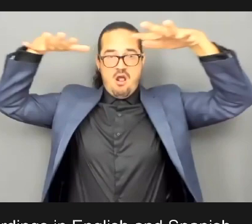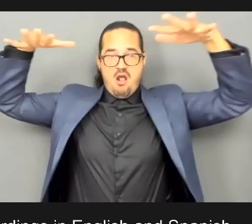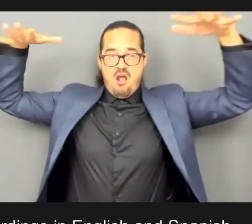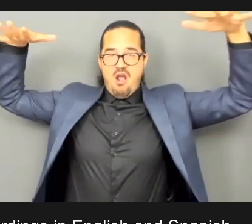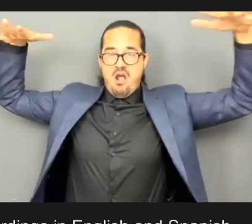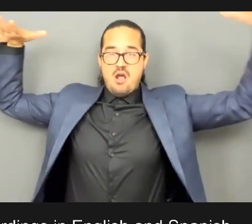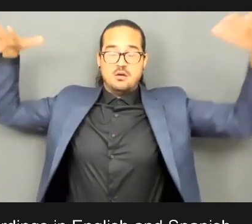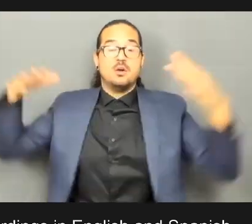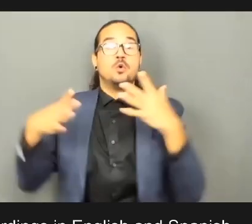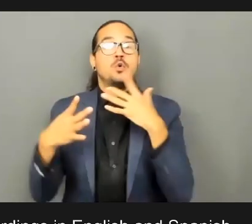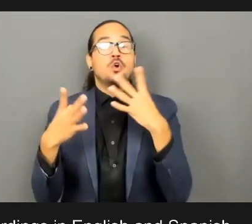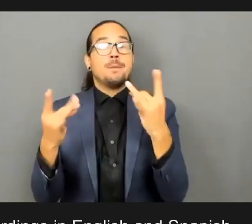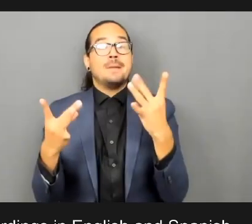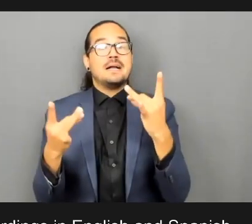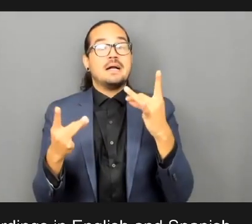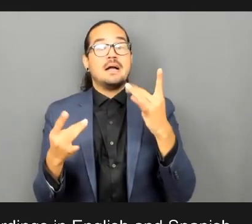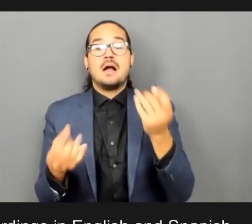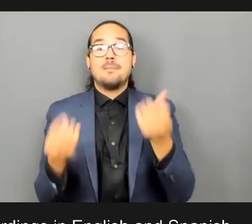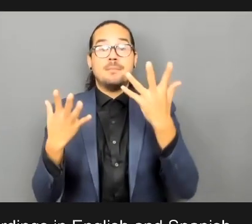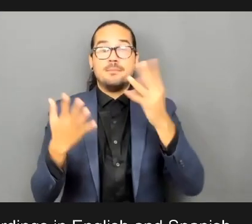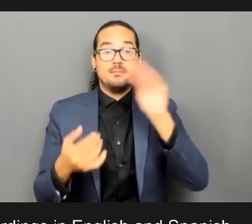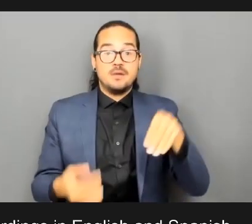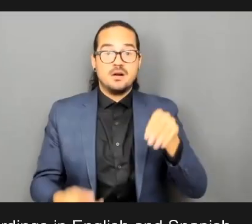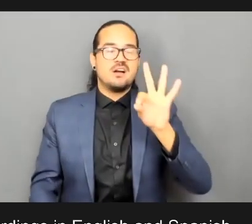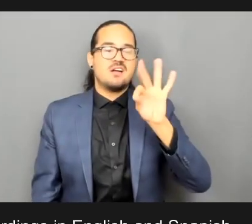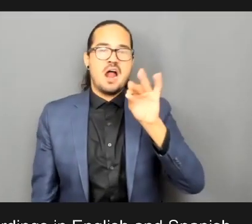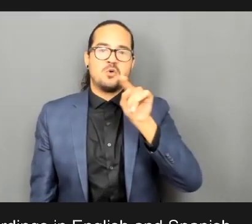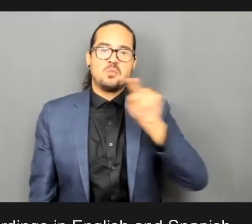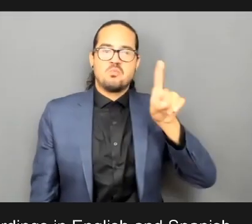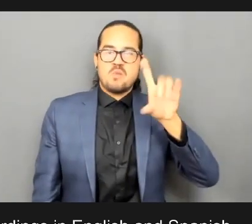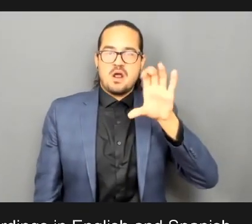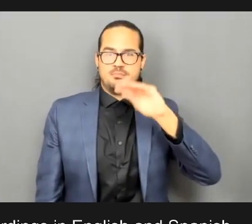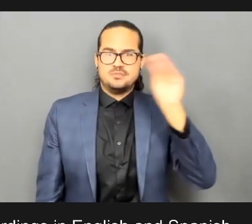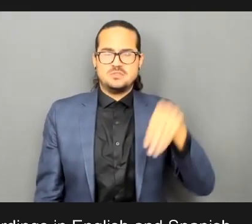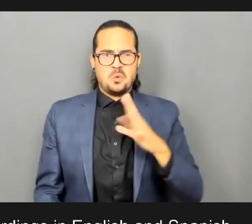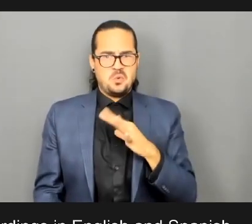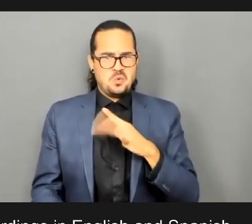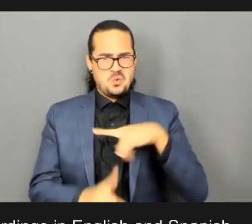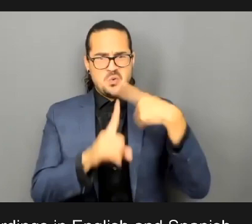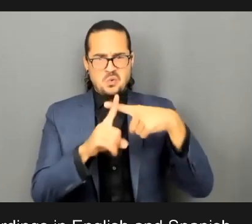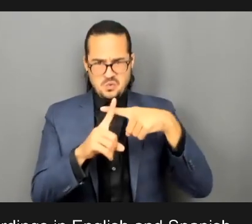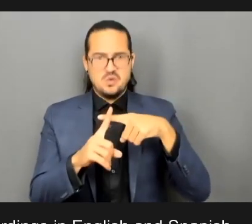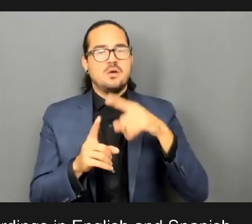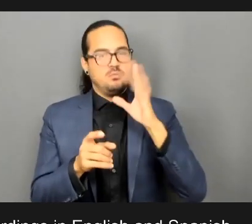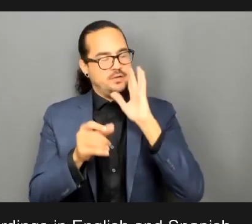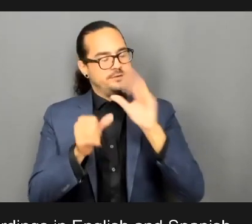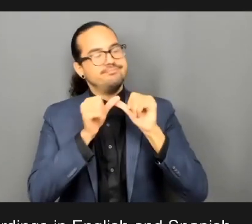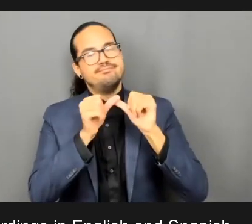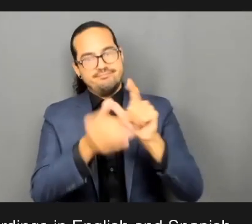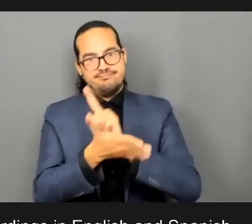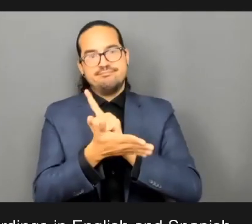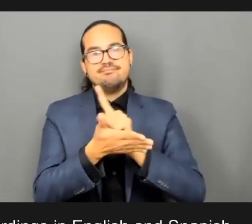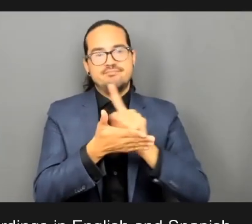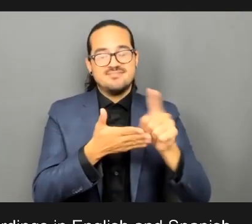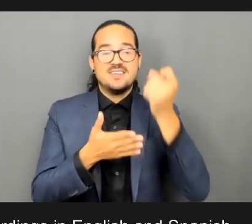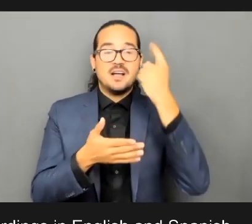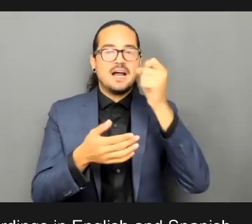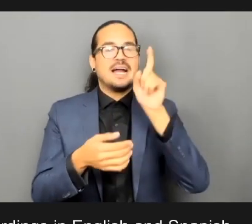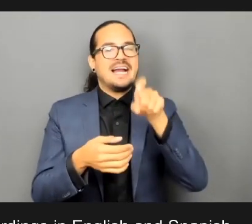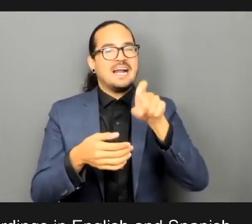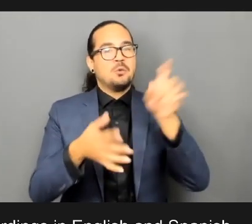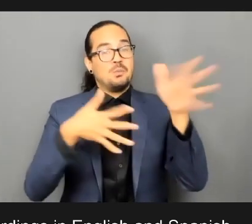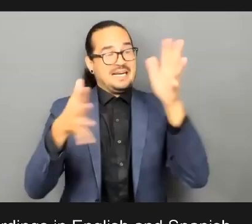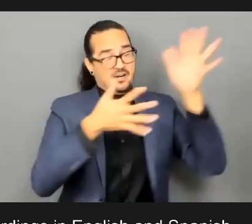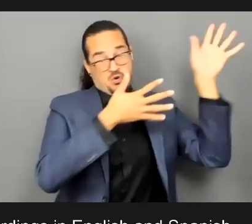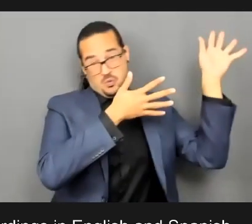and that will continue. And the first chance of maybe getting some of this smoke out of here is tomorrow, but probably not until later